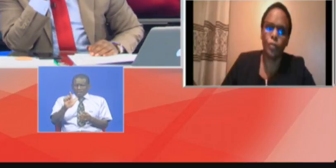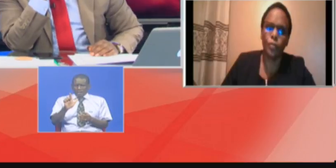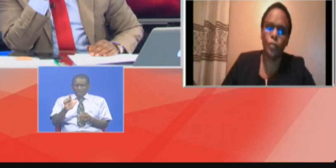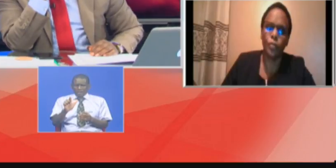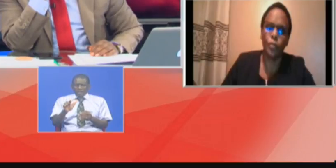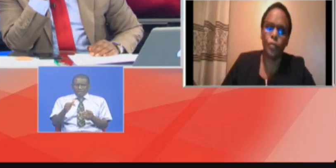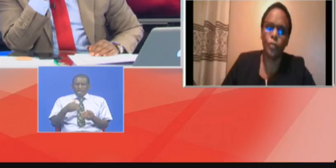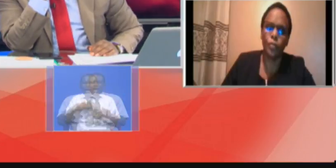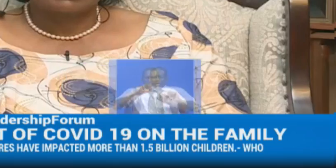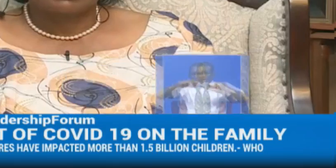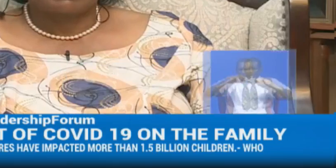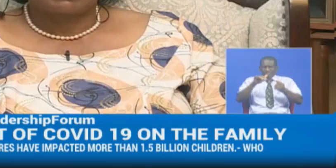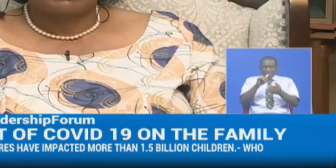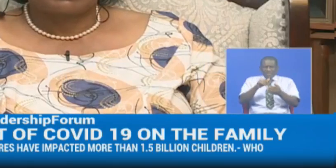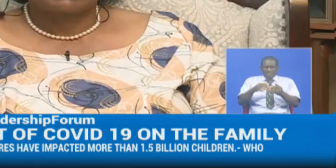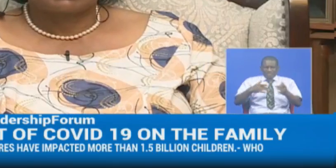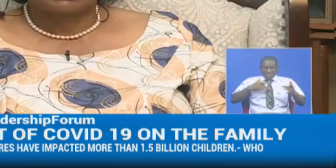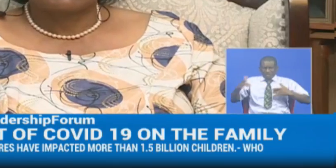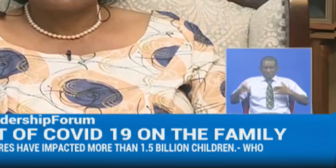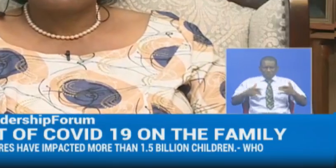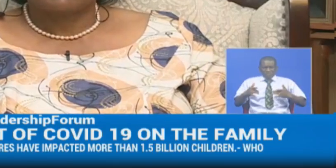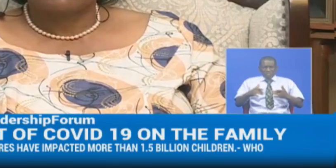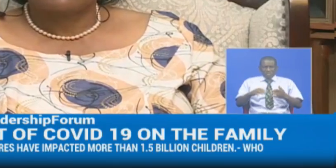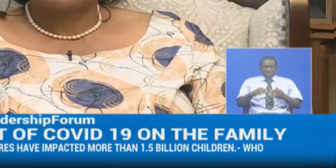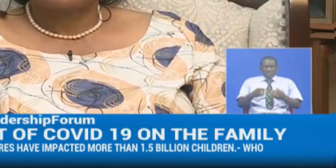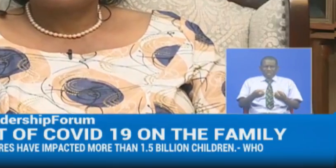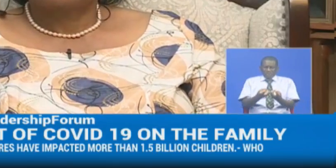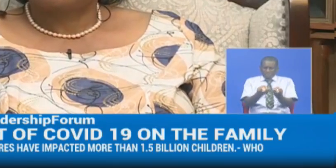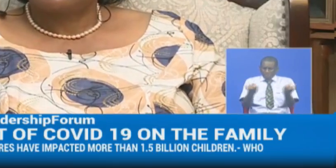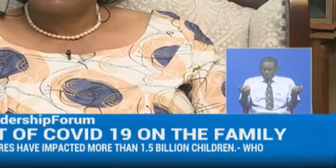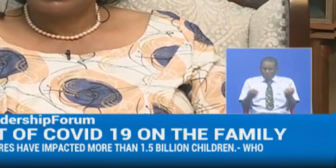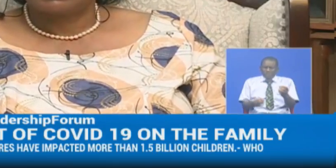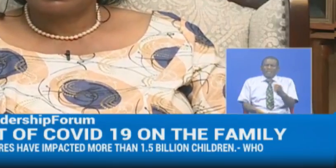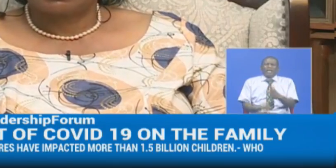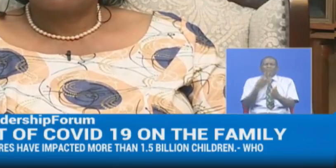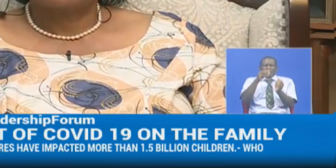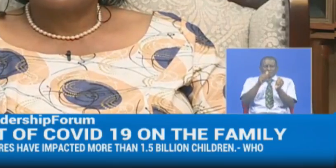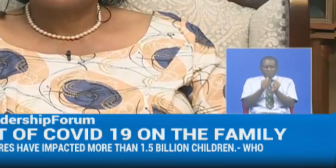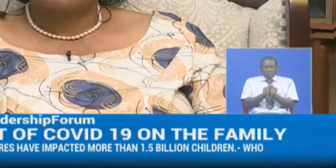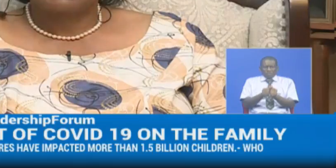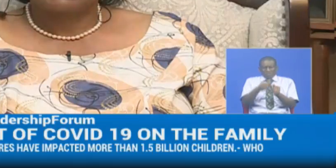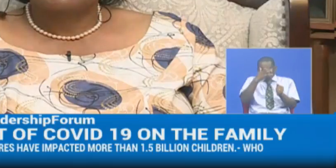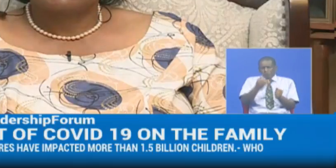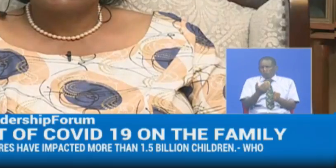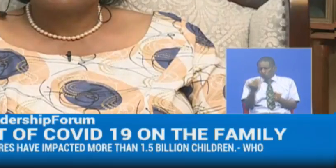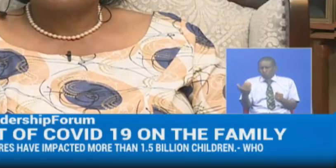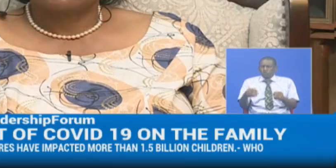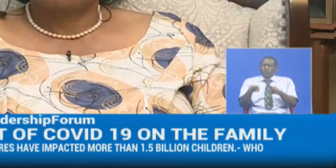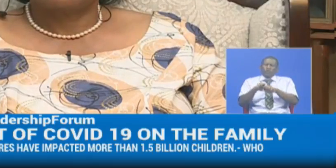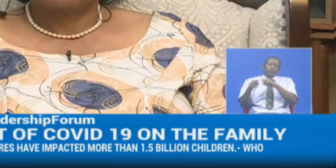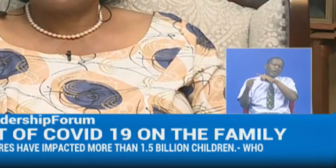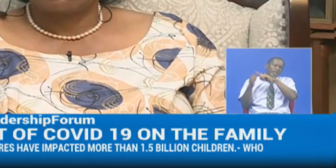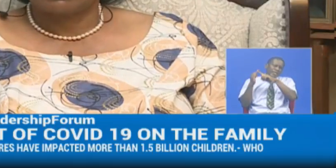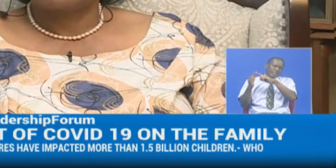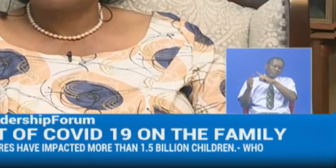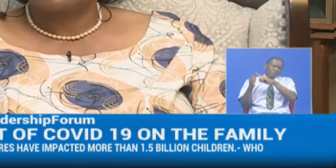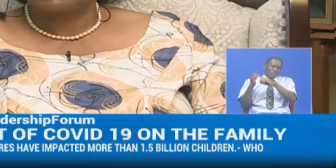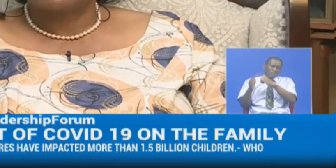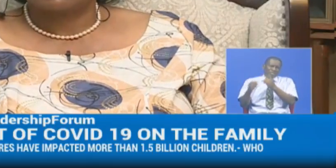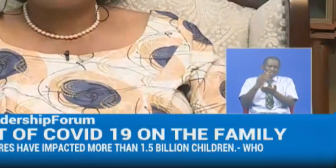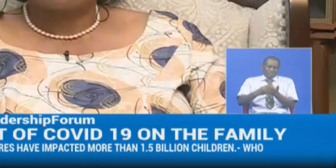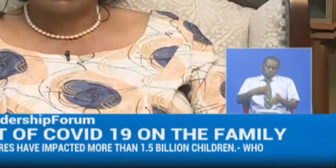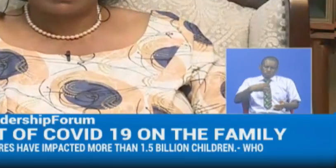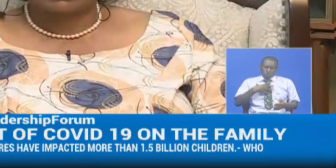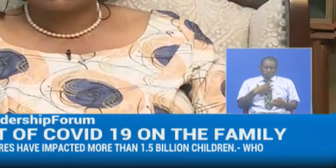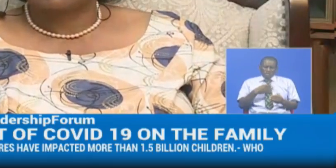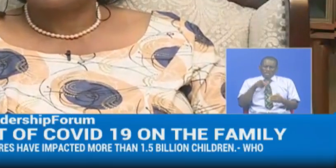I do agree that with the concerns the panelists are raising, because children are also experiencing some trauma during